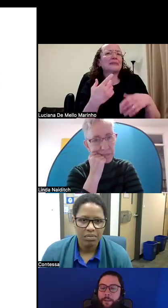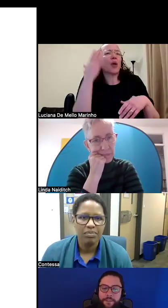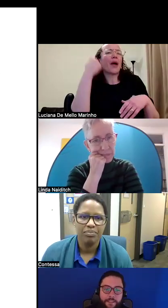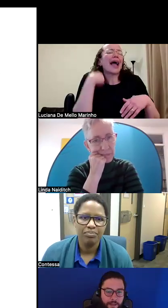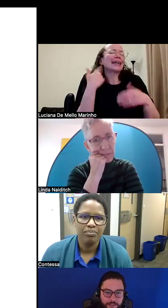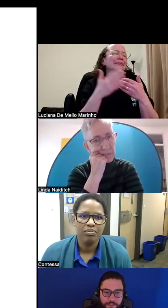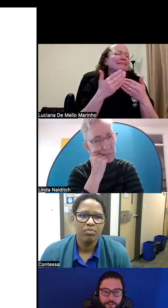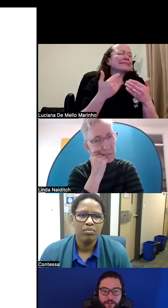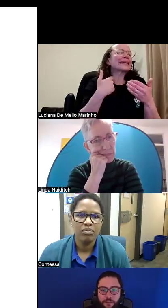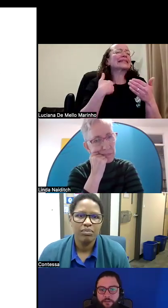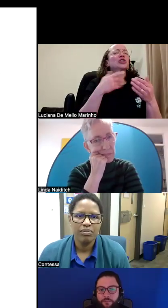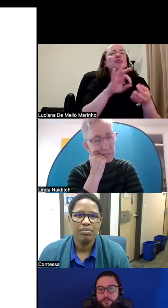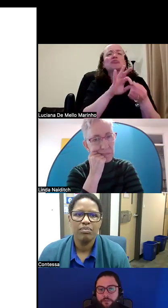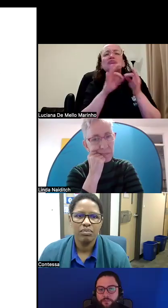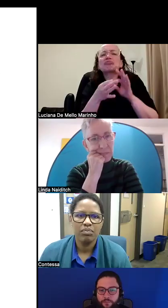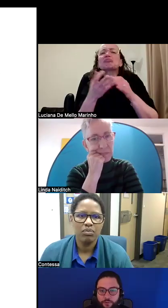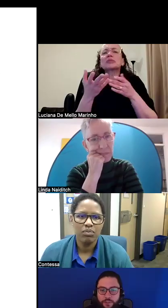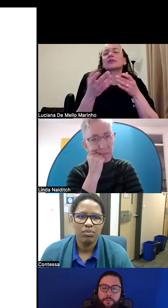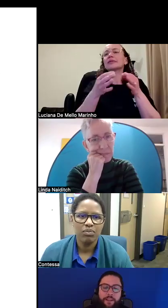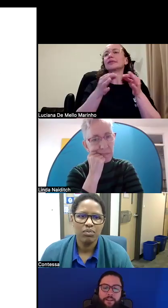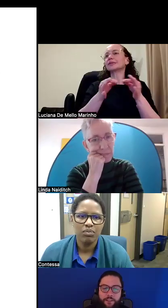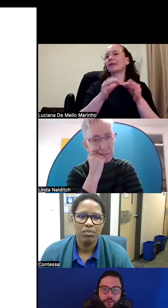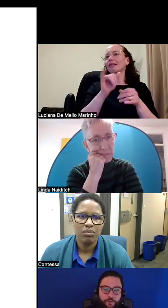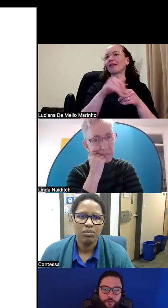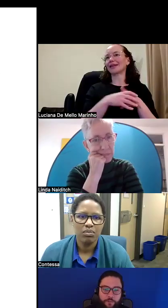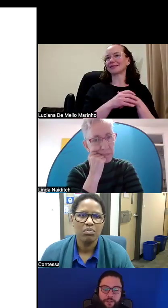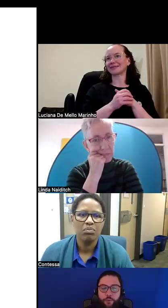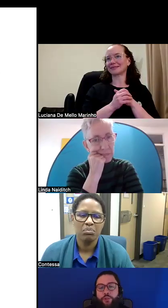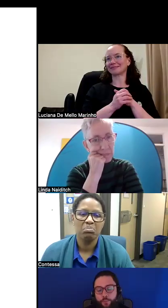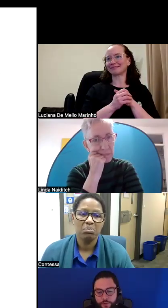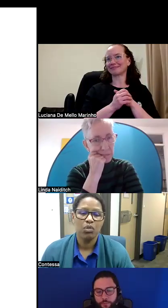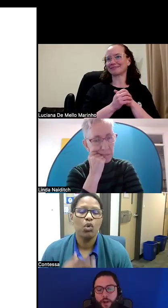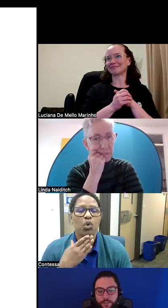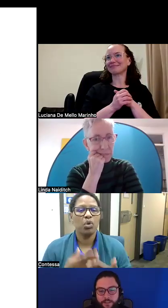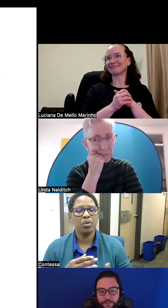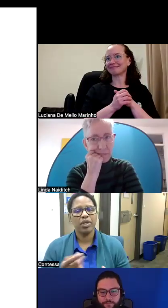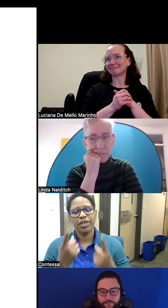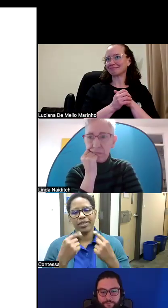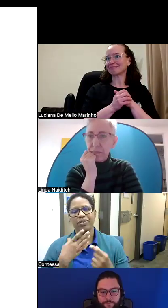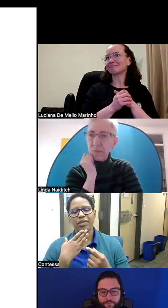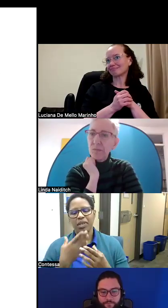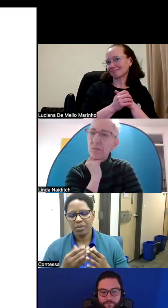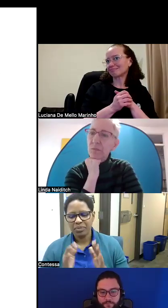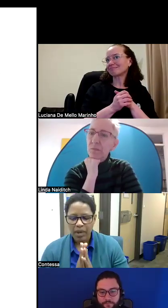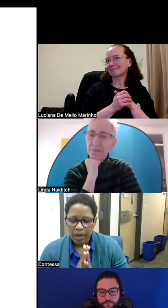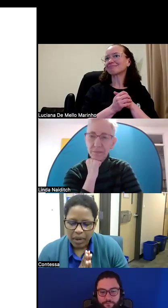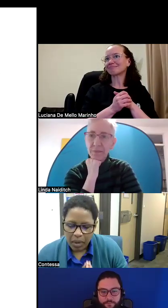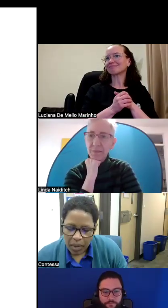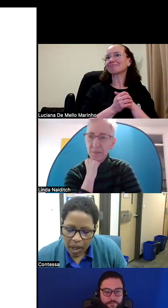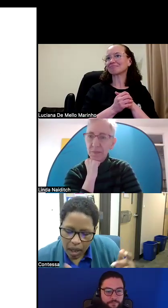what happens next? Just to make it easier for me to interpret the process.